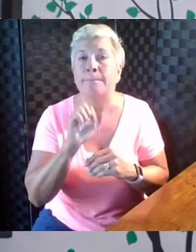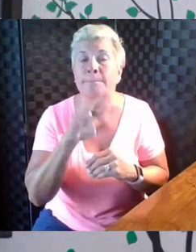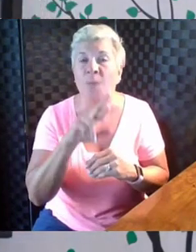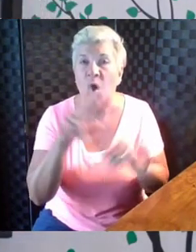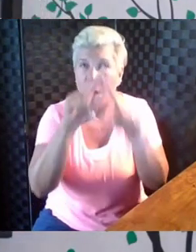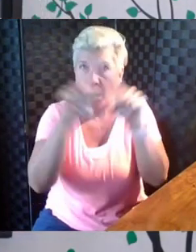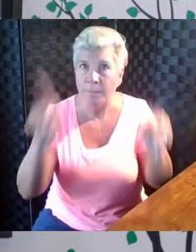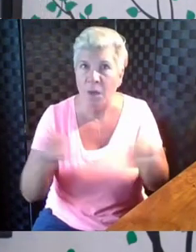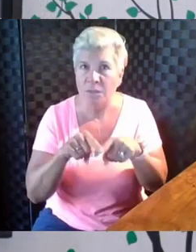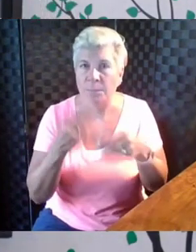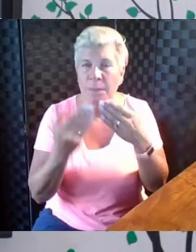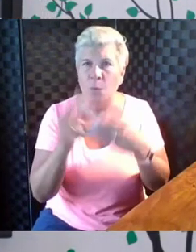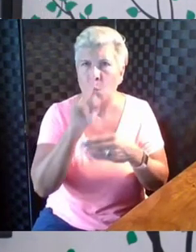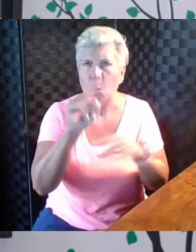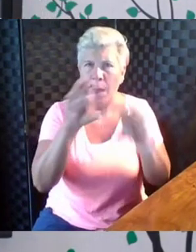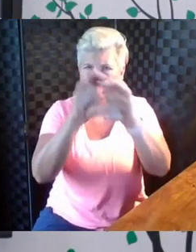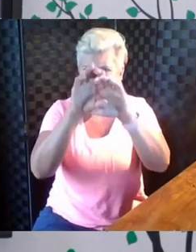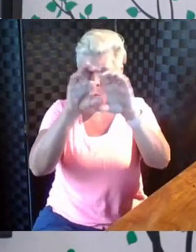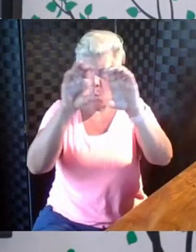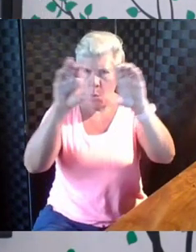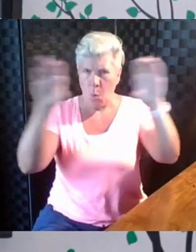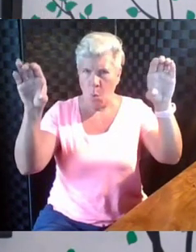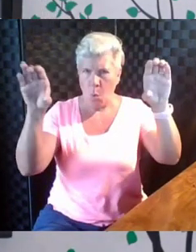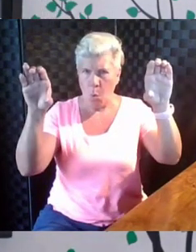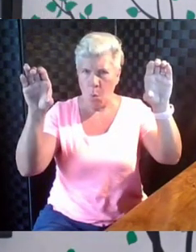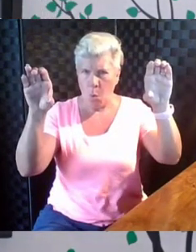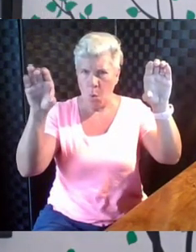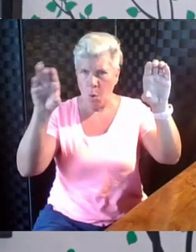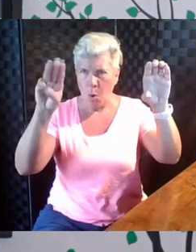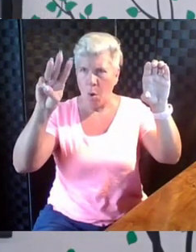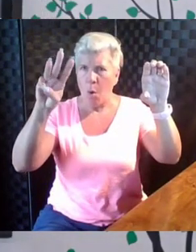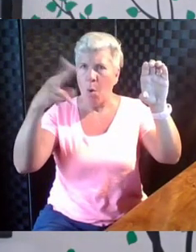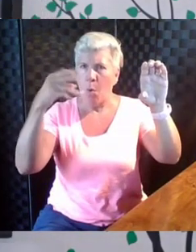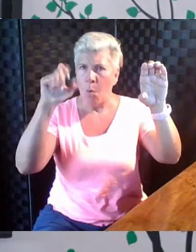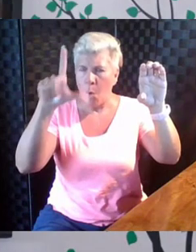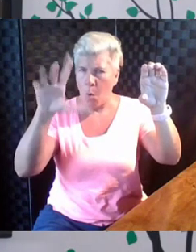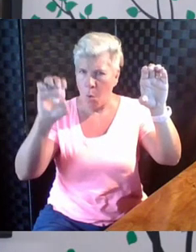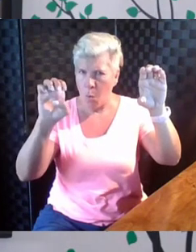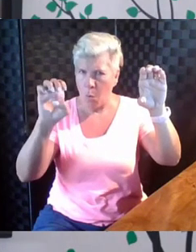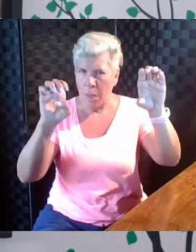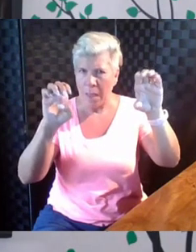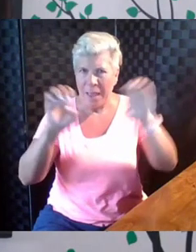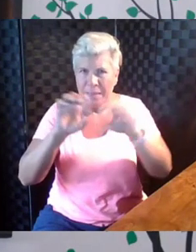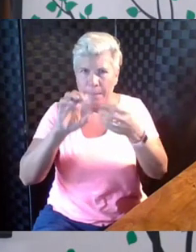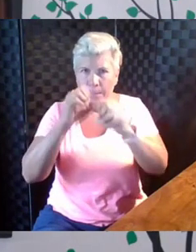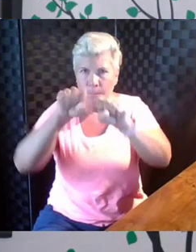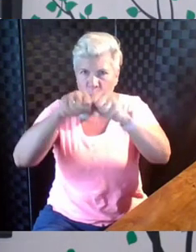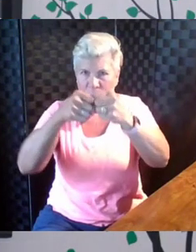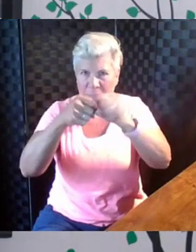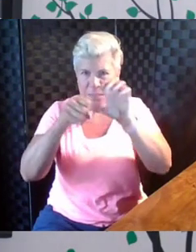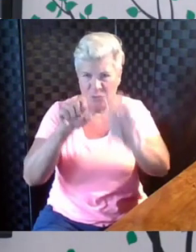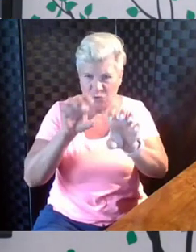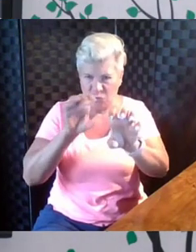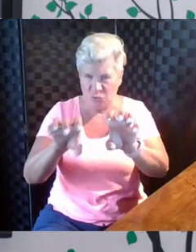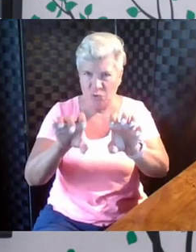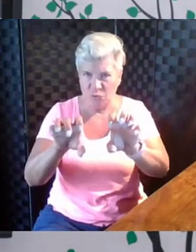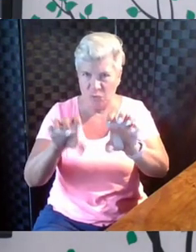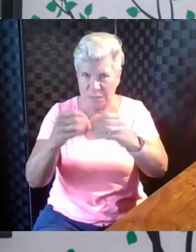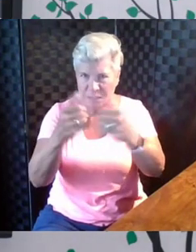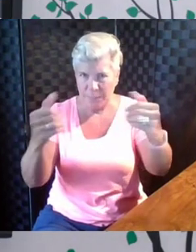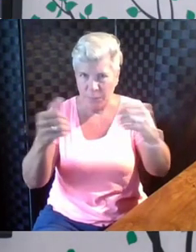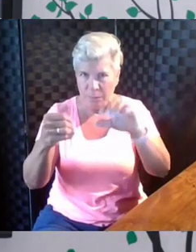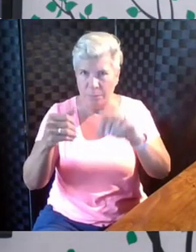we may have a one big whole number, but then we also can show that we can break that number into smaller